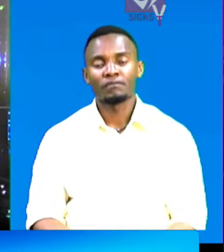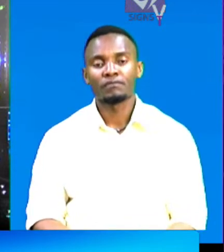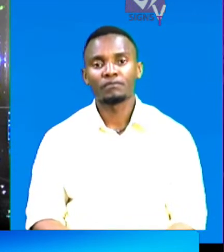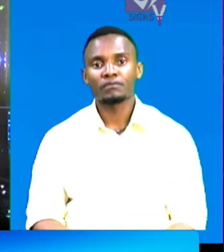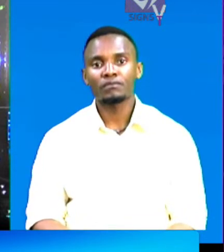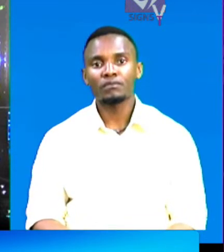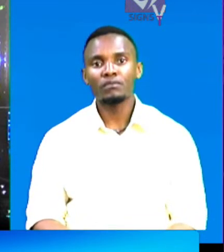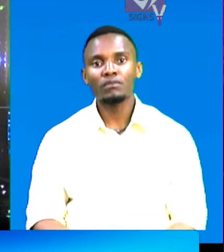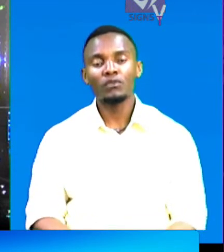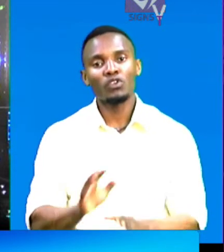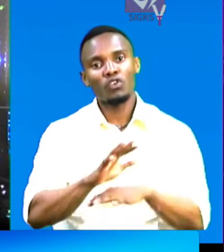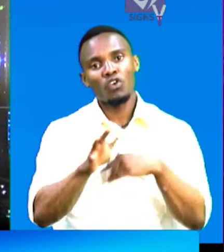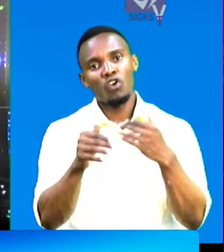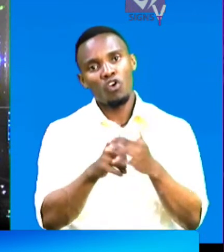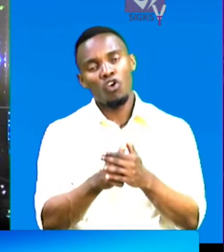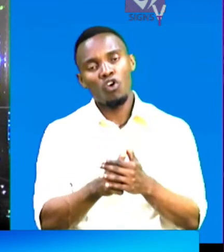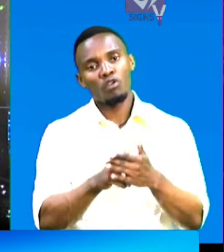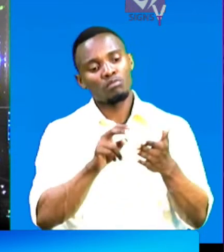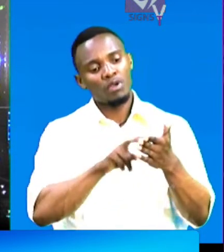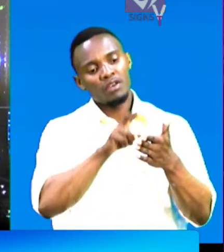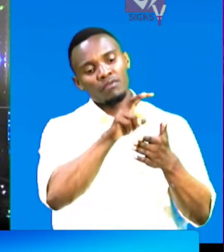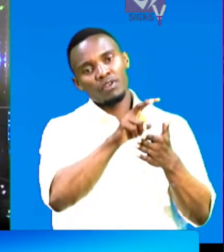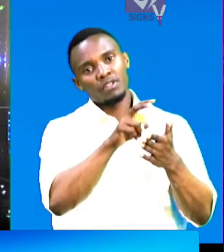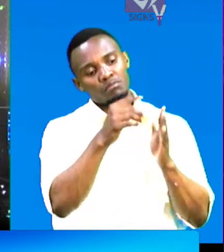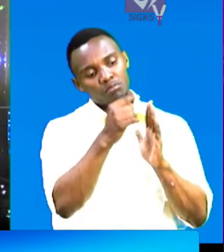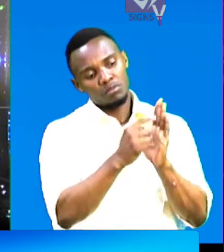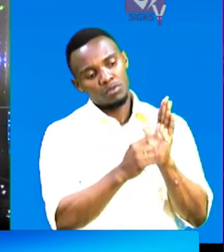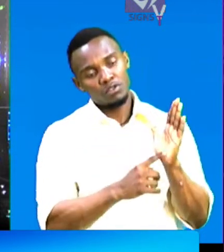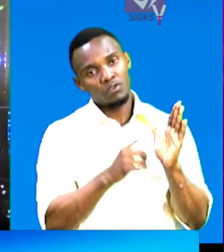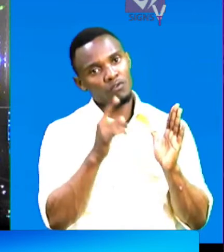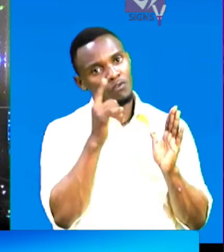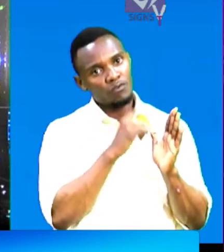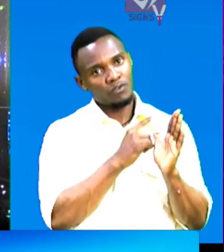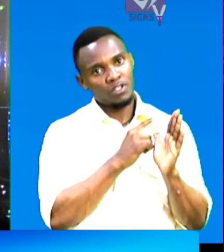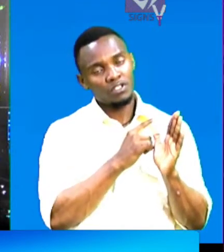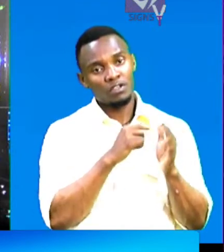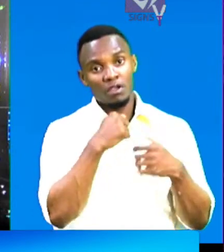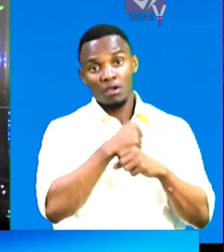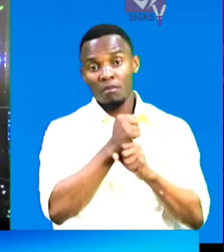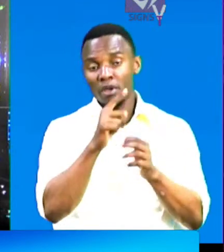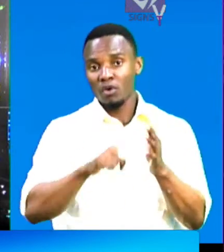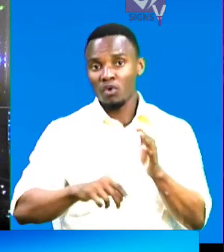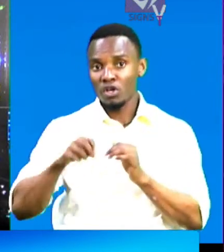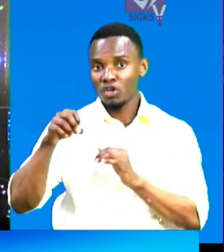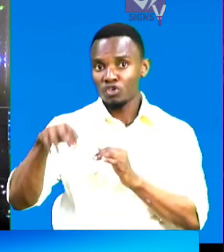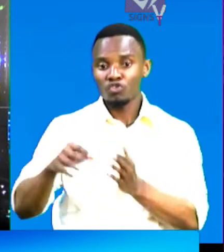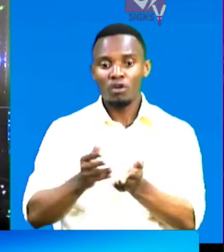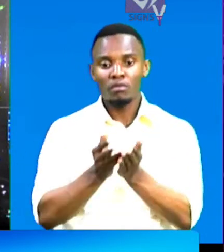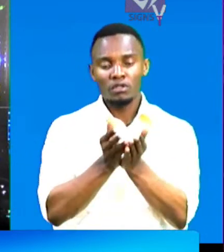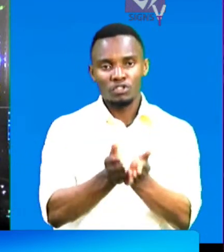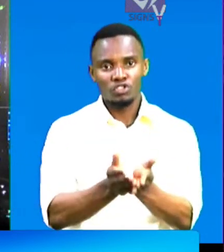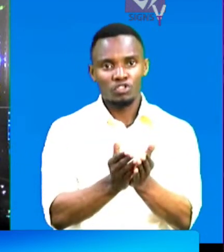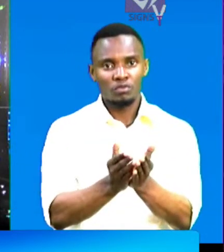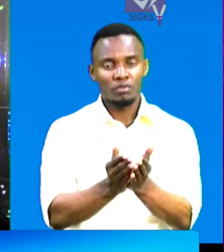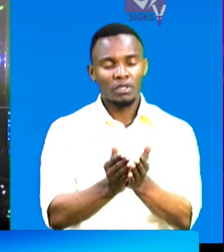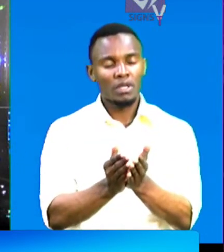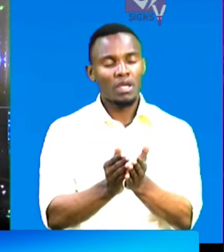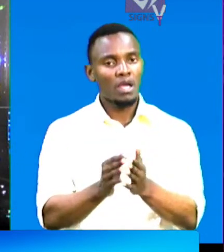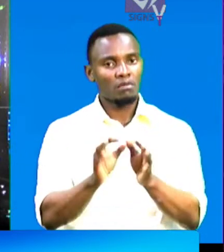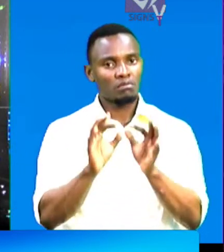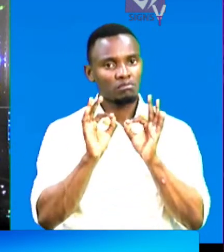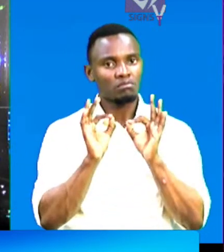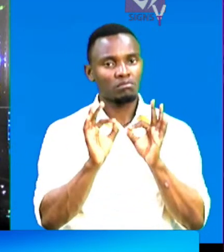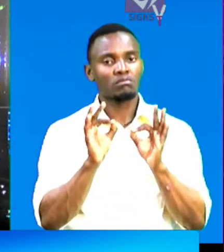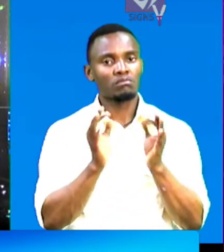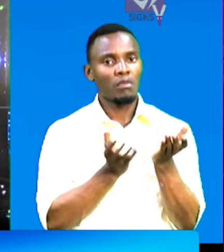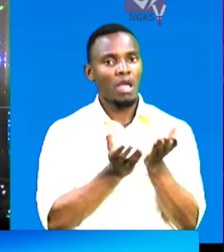All the advantages that I have listed there make dropshipping a lucrative business